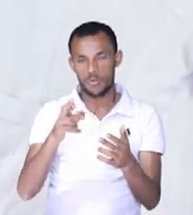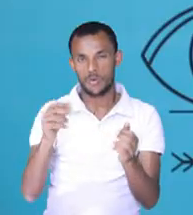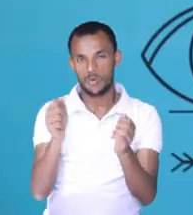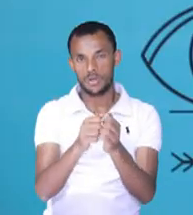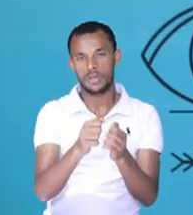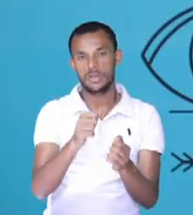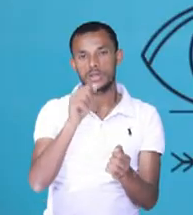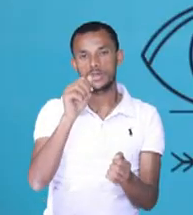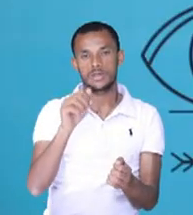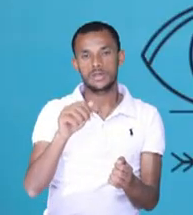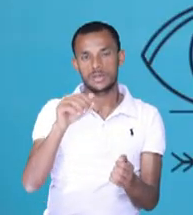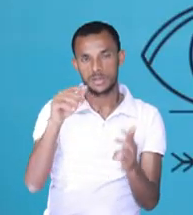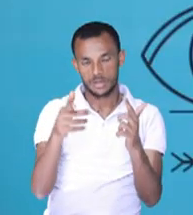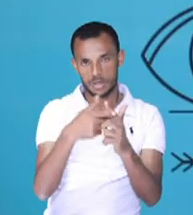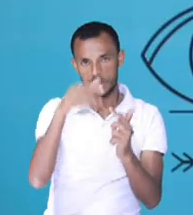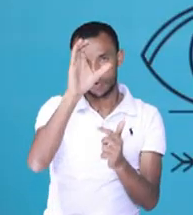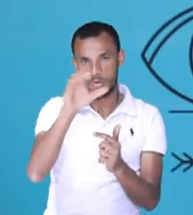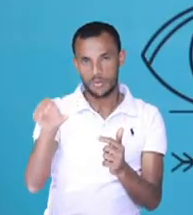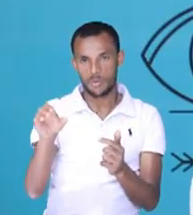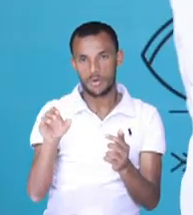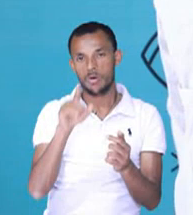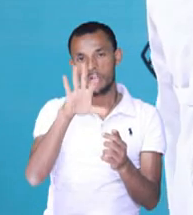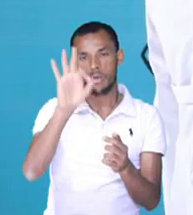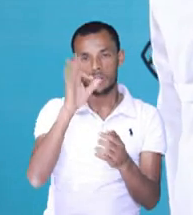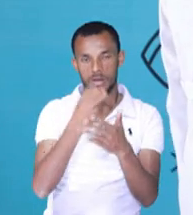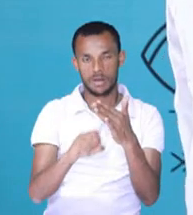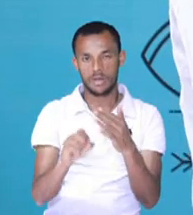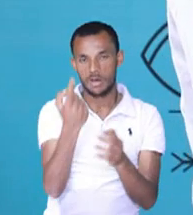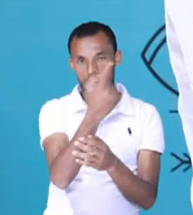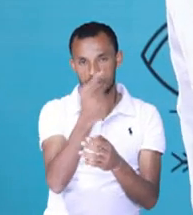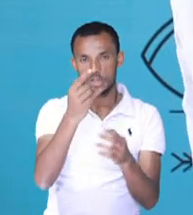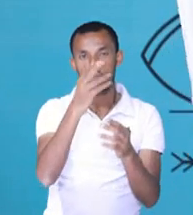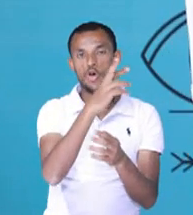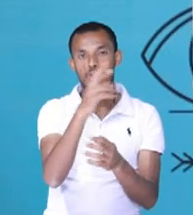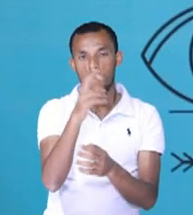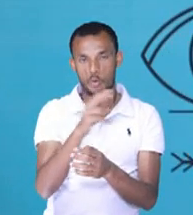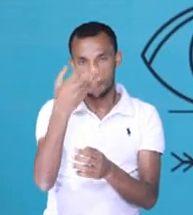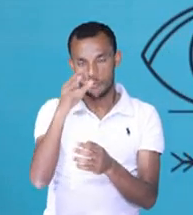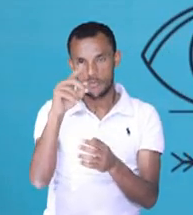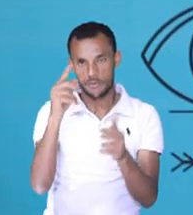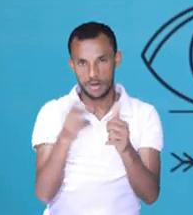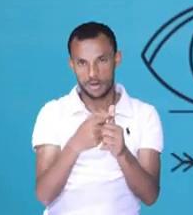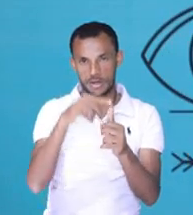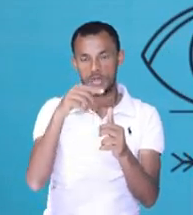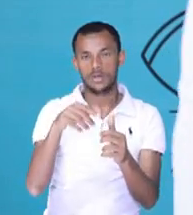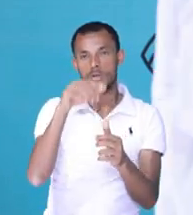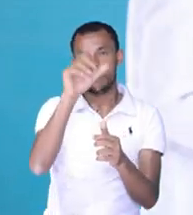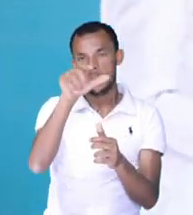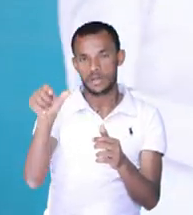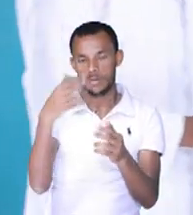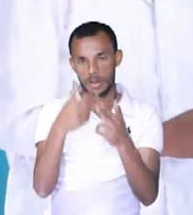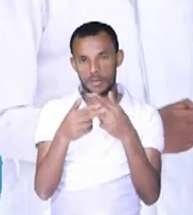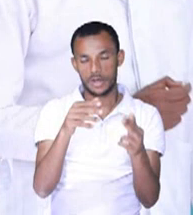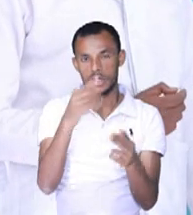second column, you will have this one. So what you are looking, each row of the first matrix is multiplied by